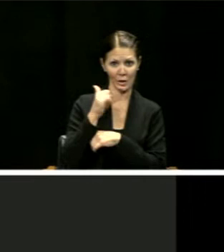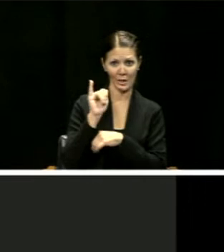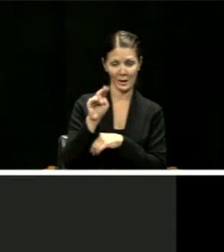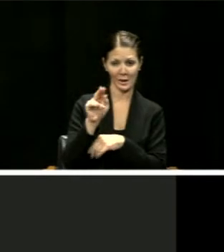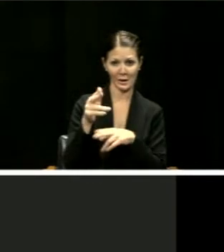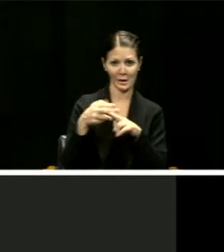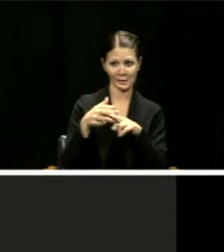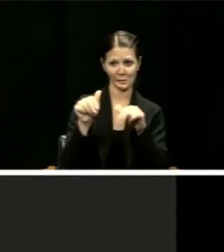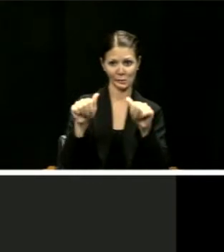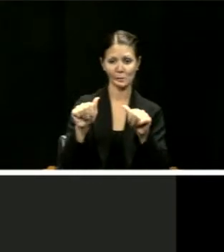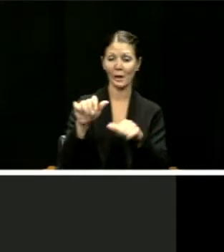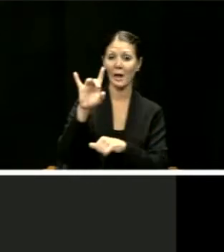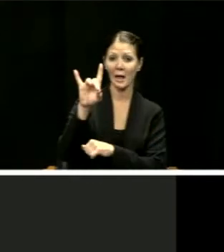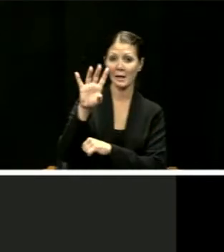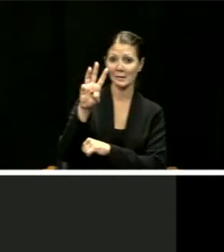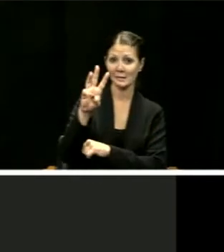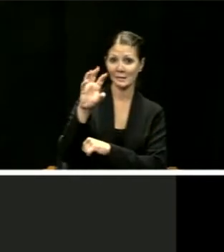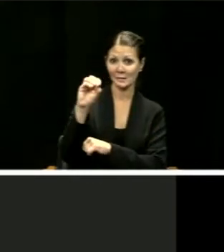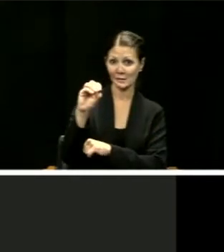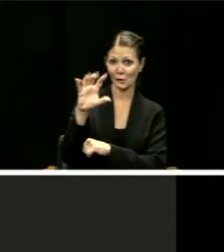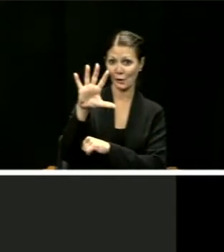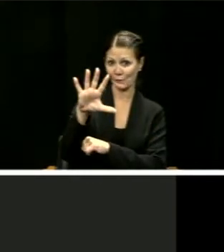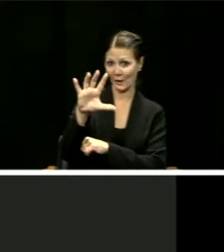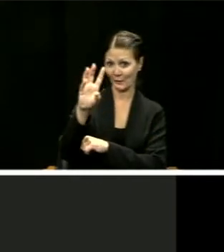Please call